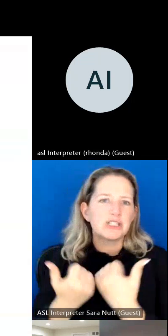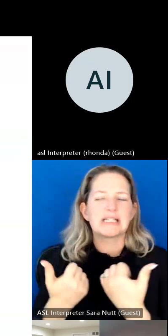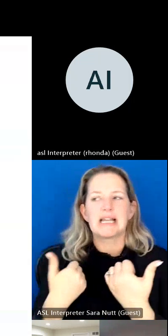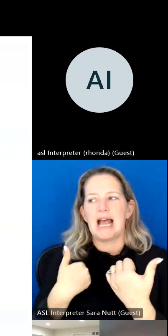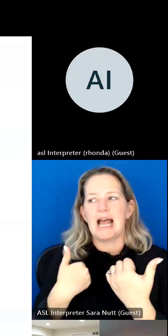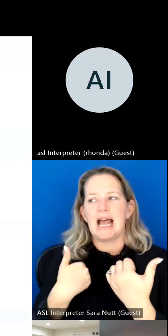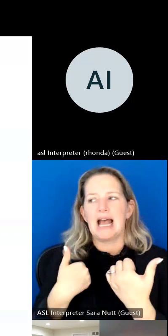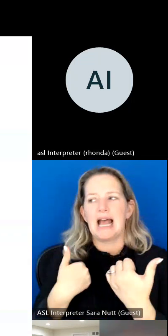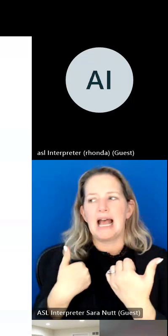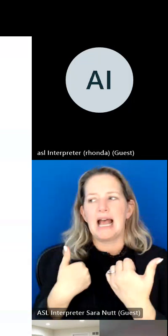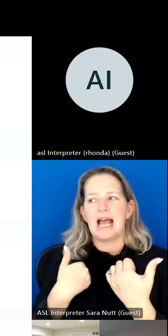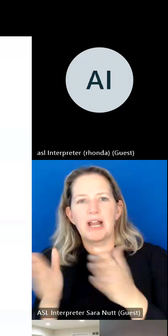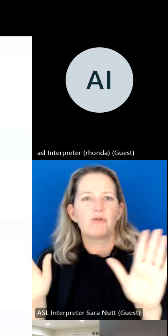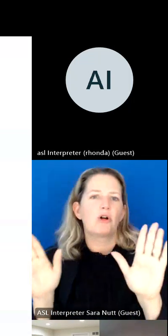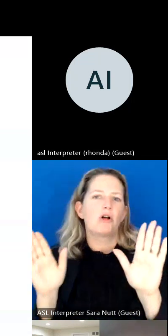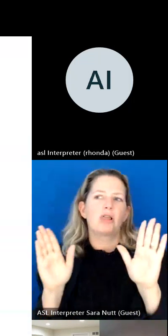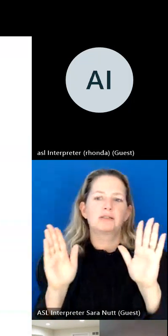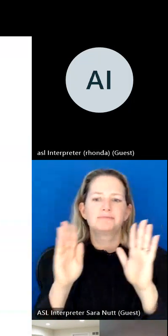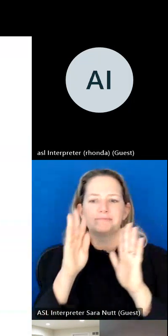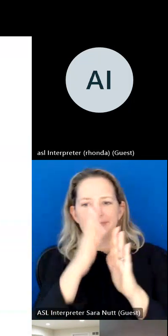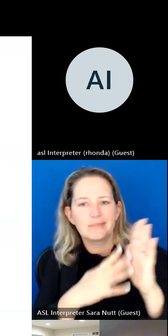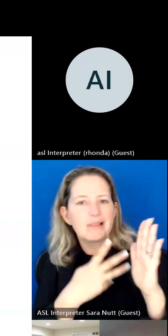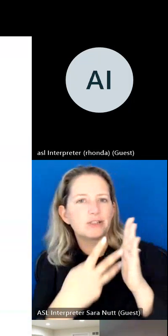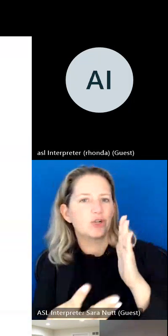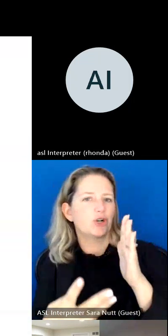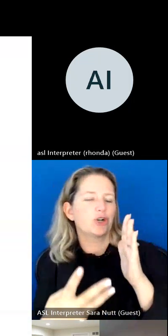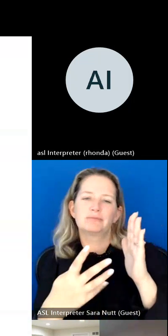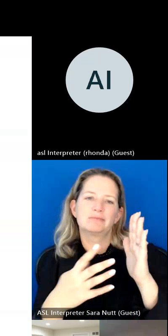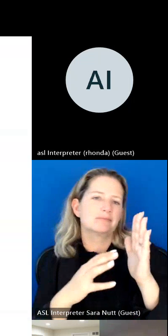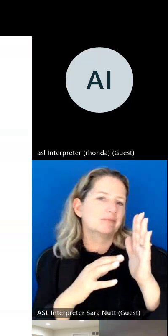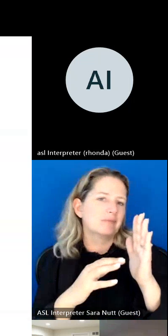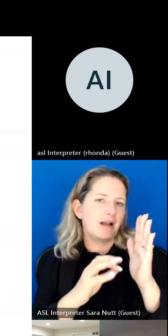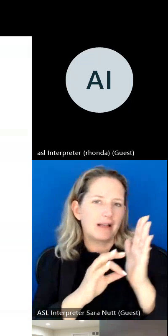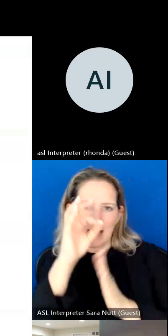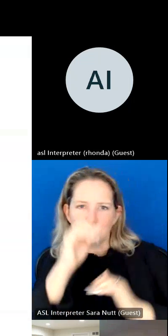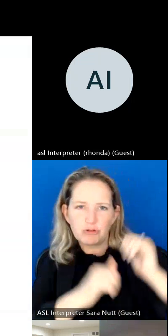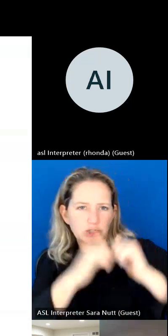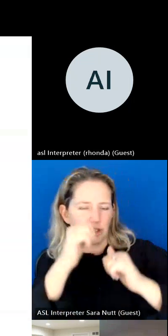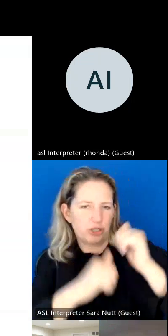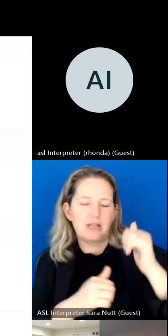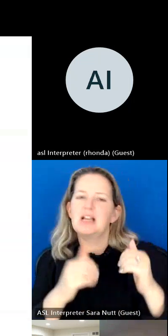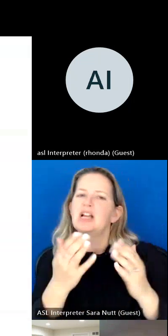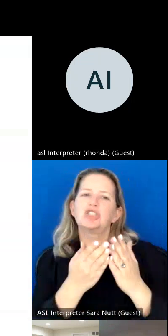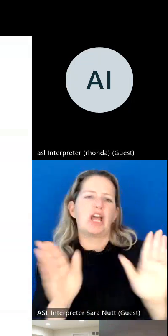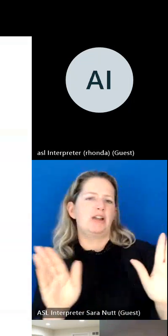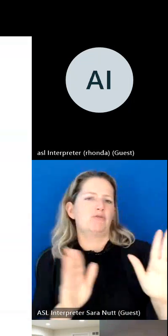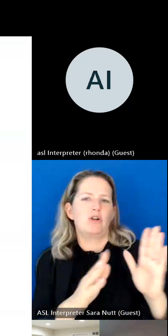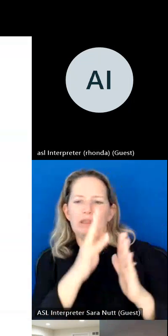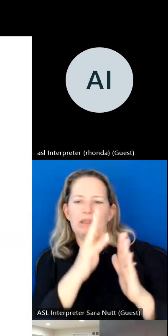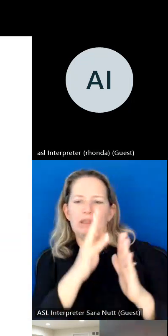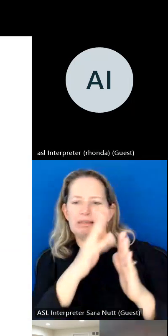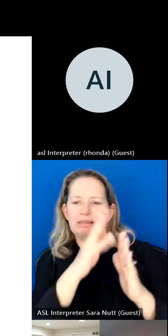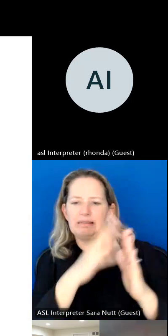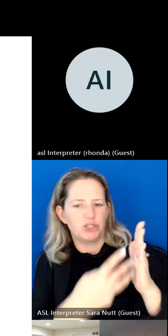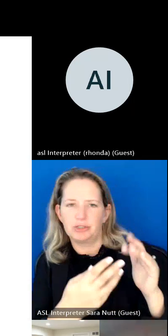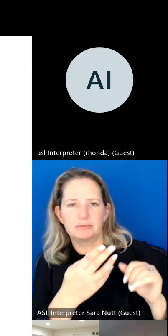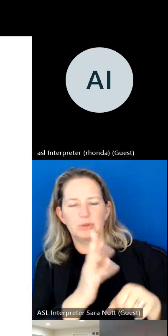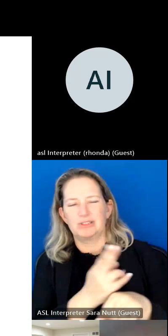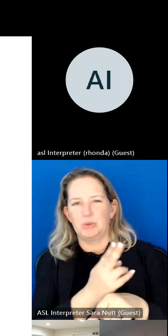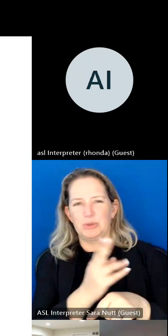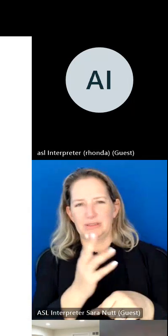account structure, right? And the general ledgers are used, what's the accountants, and again, I'm not an accountant, so can't